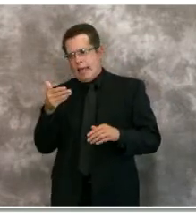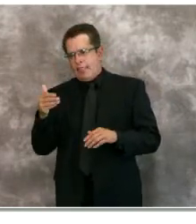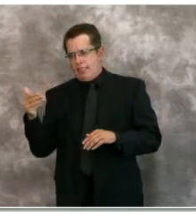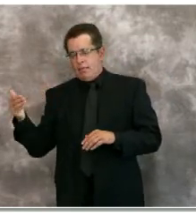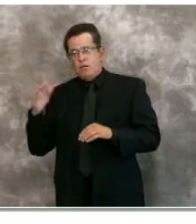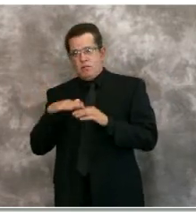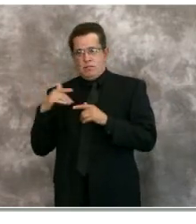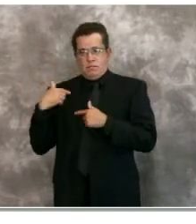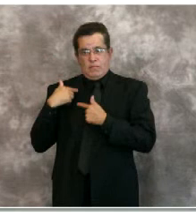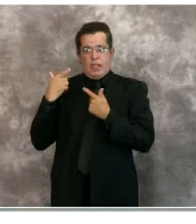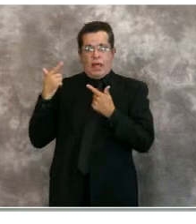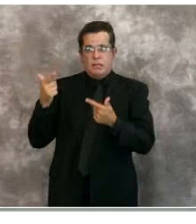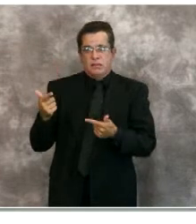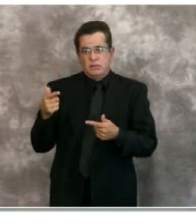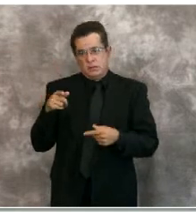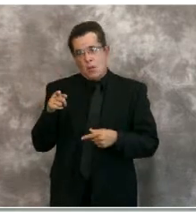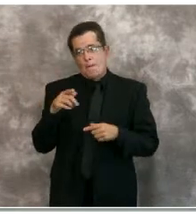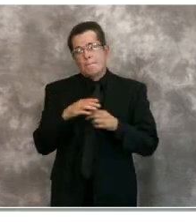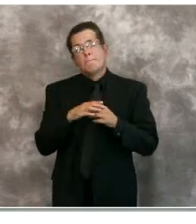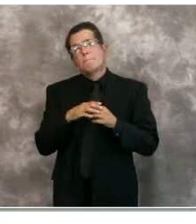the last